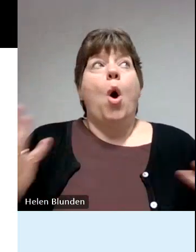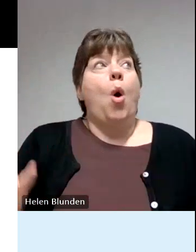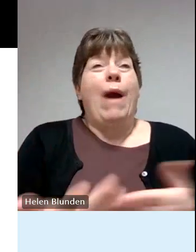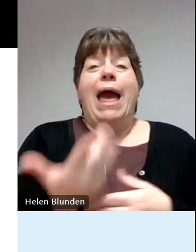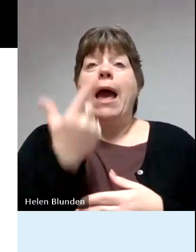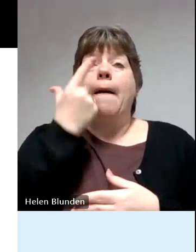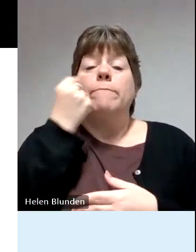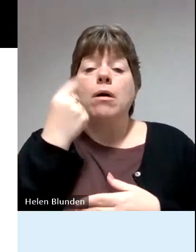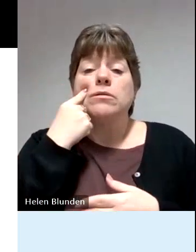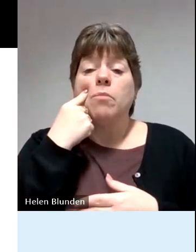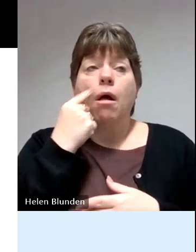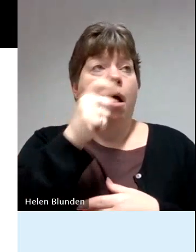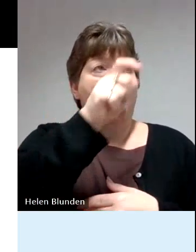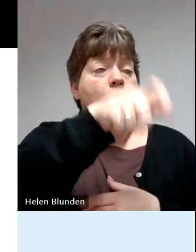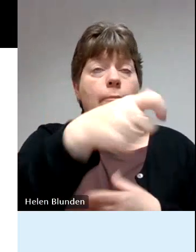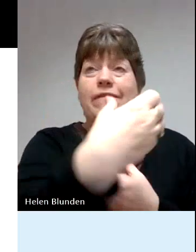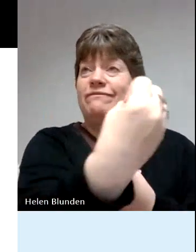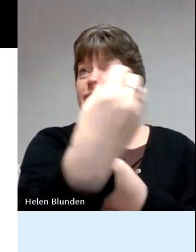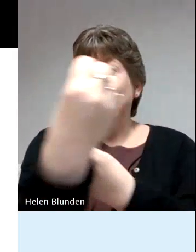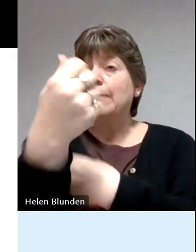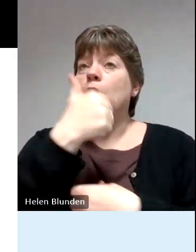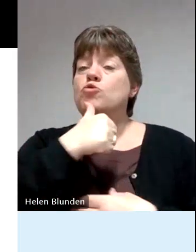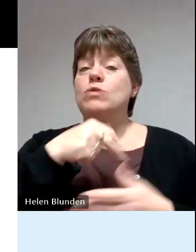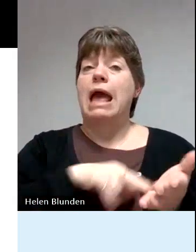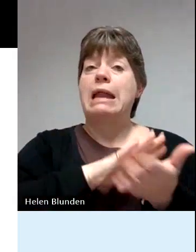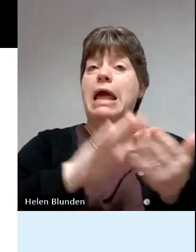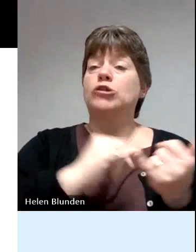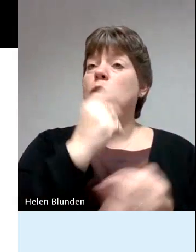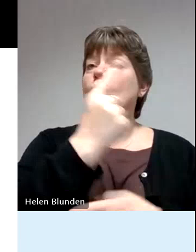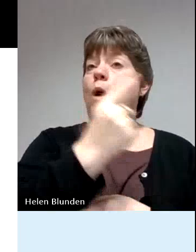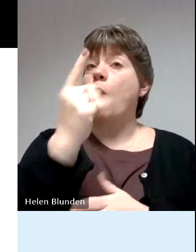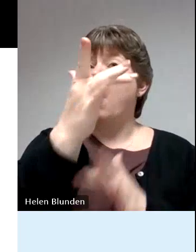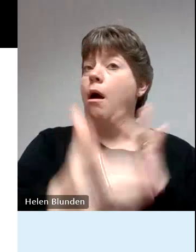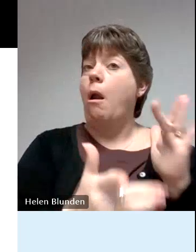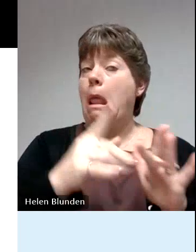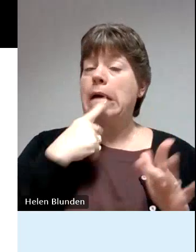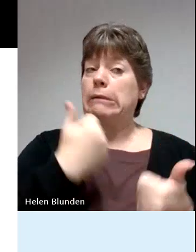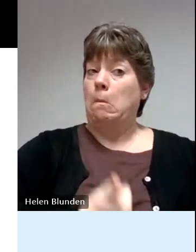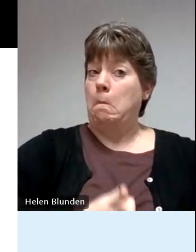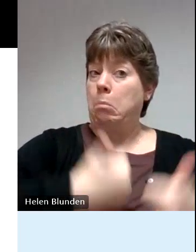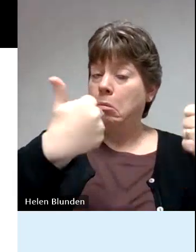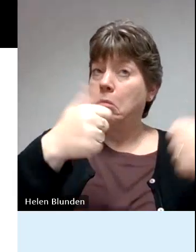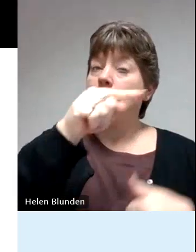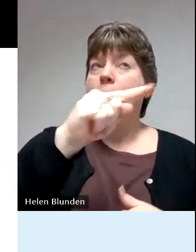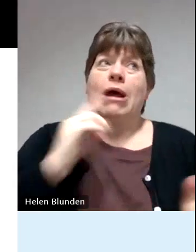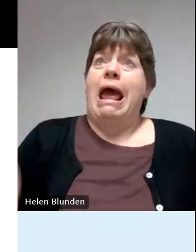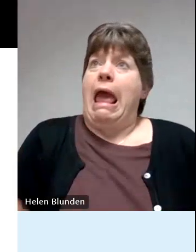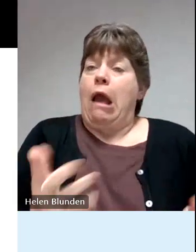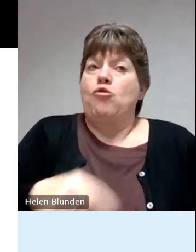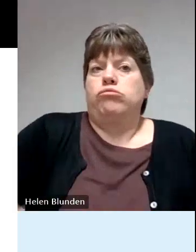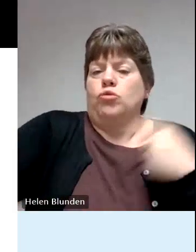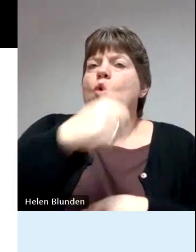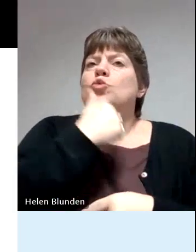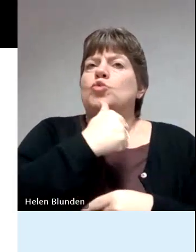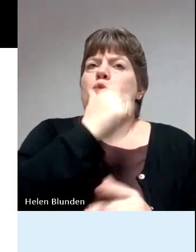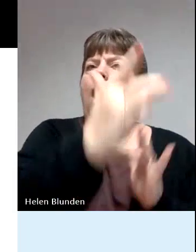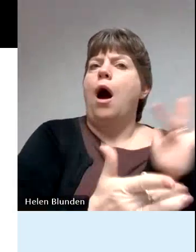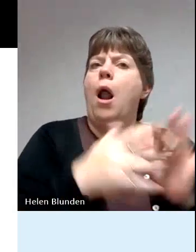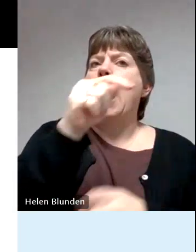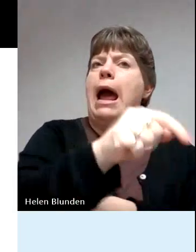the feedback on using 111 online is really good. So I would encourage people to